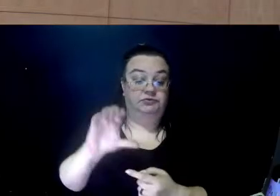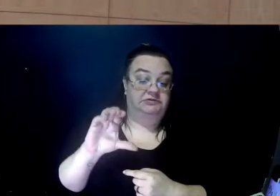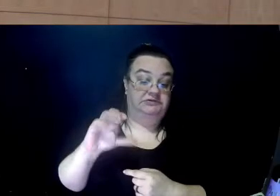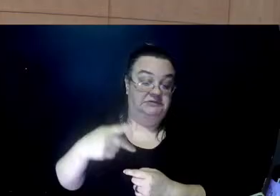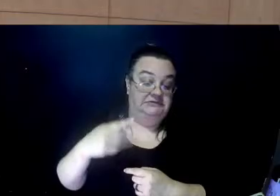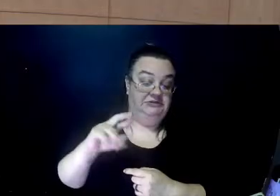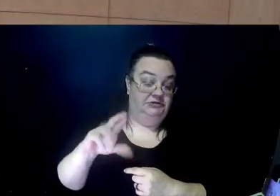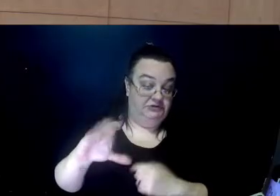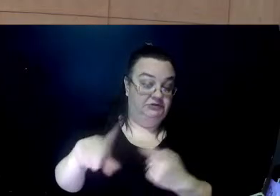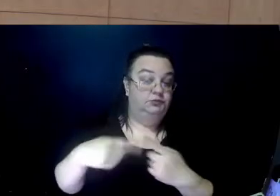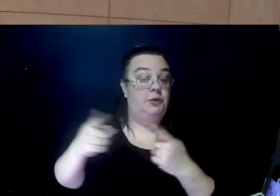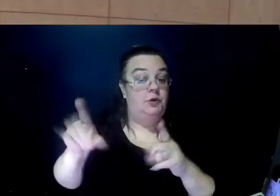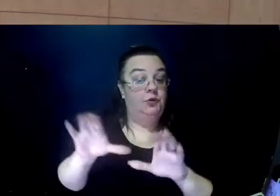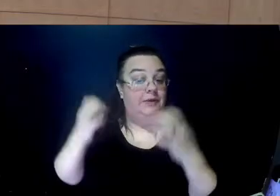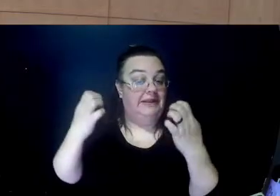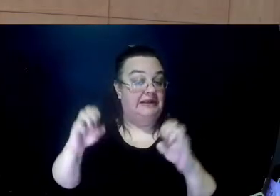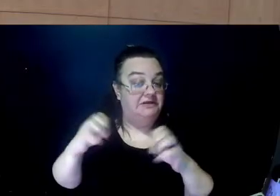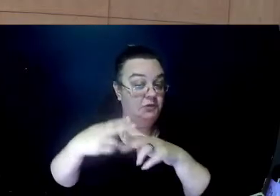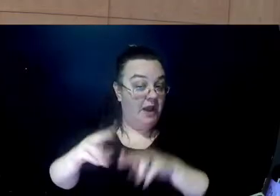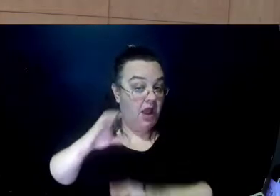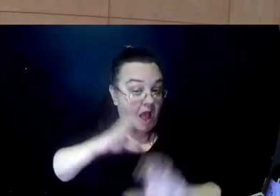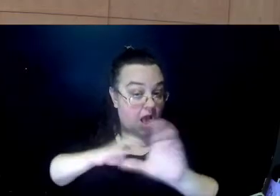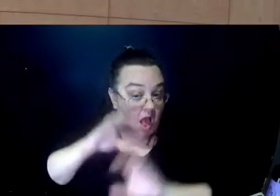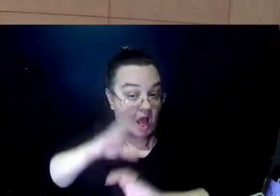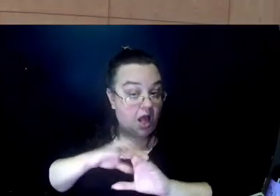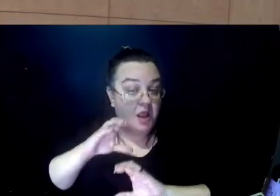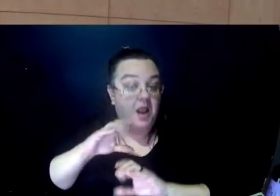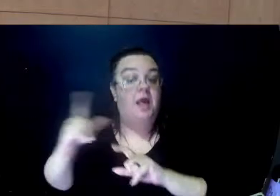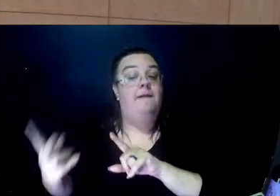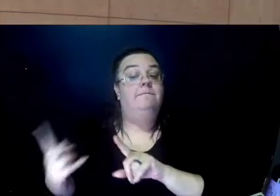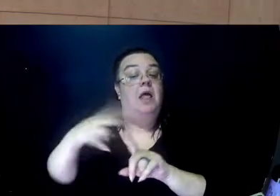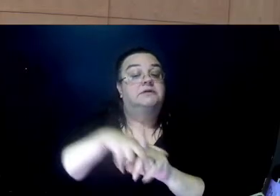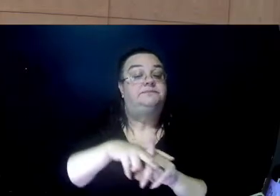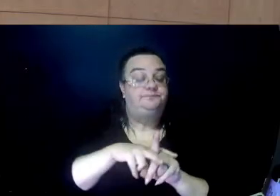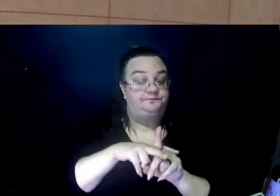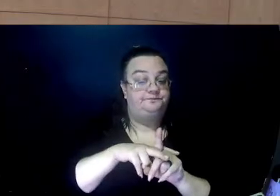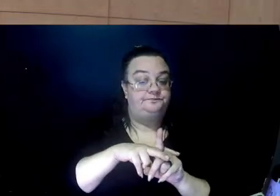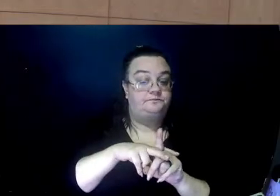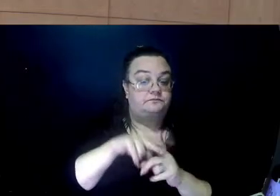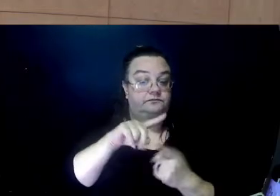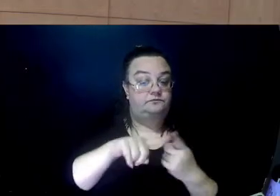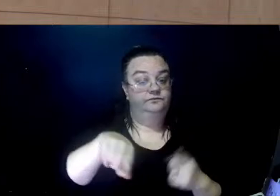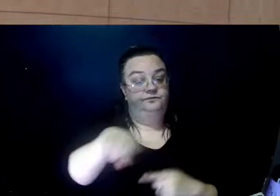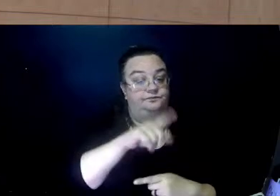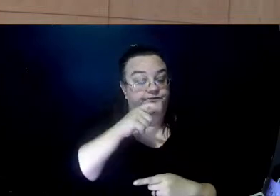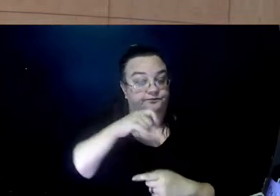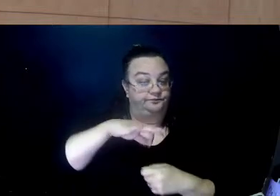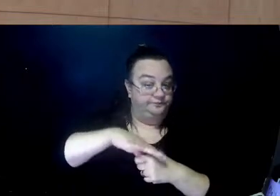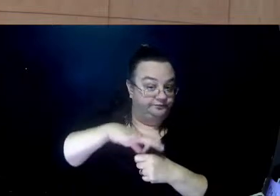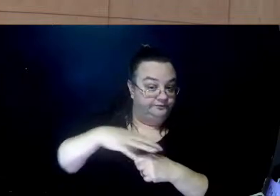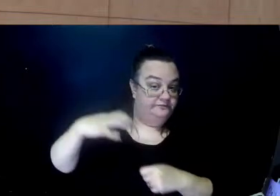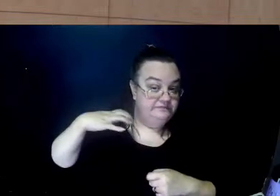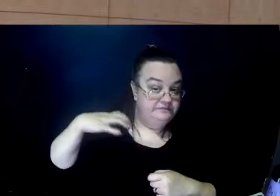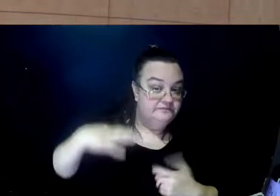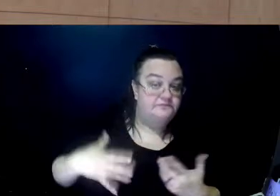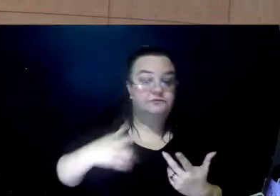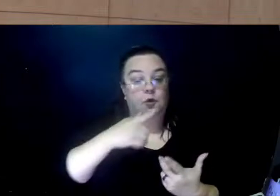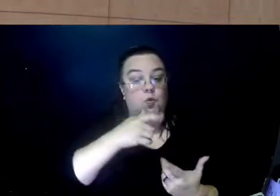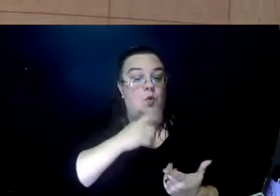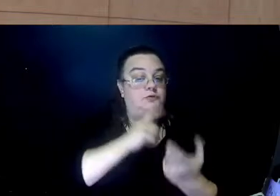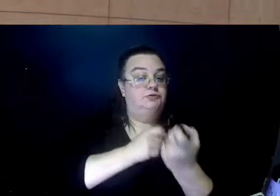they're doing the Easter egg hunt apply to the elected official or elected officials who are